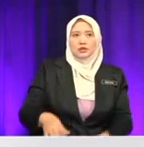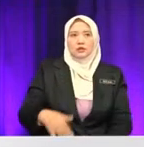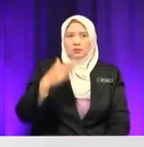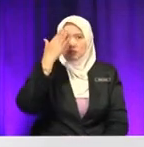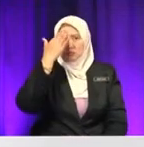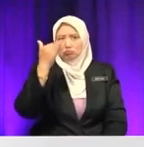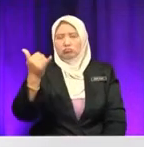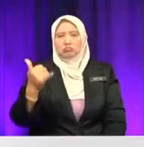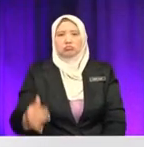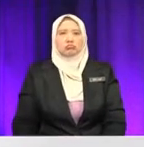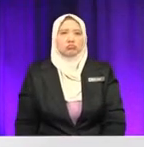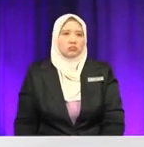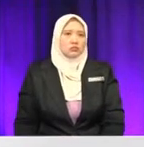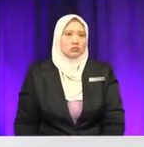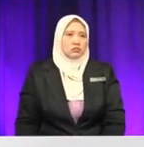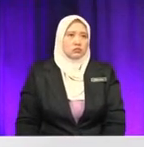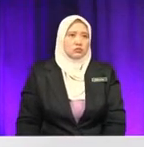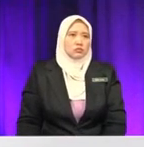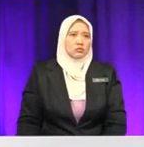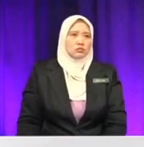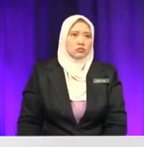Why, madam? Why or what?